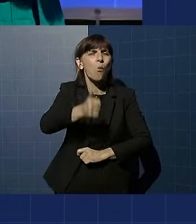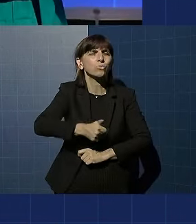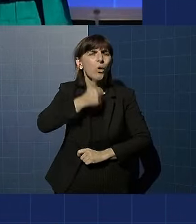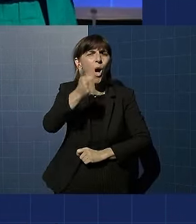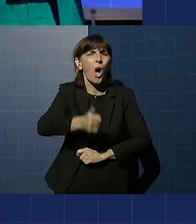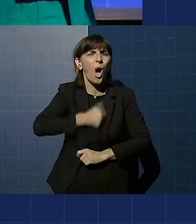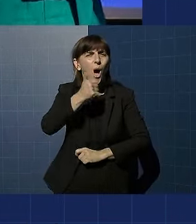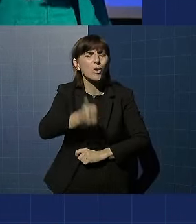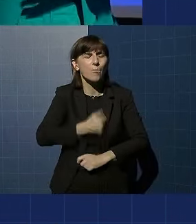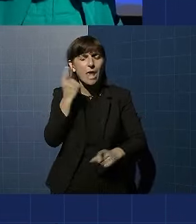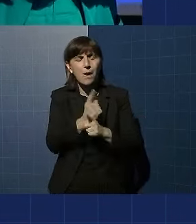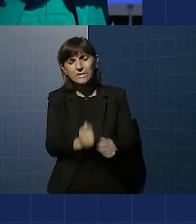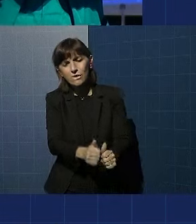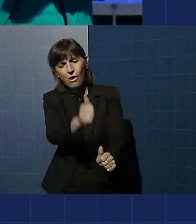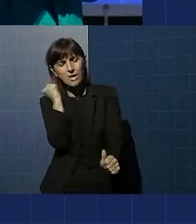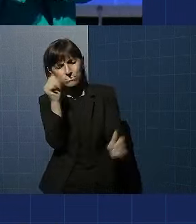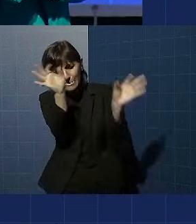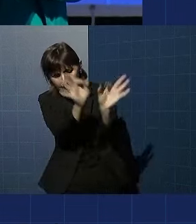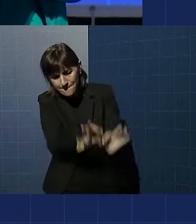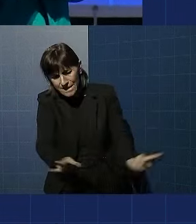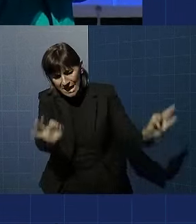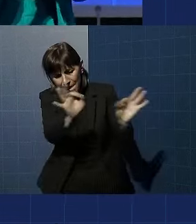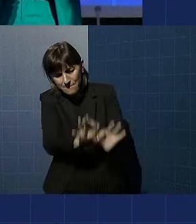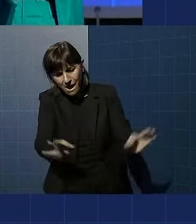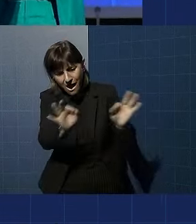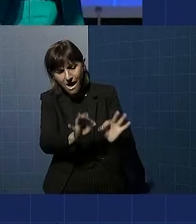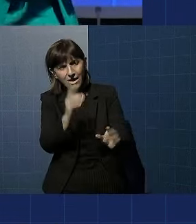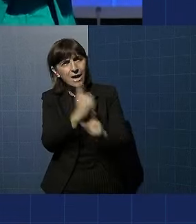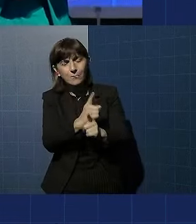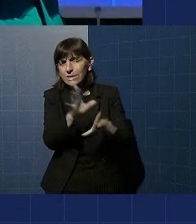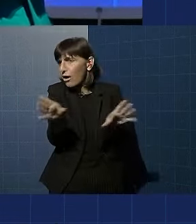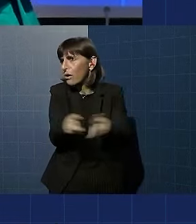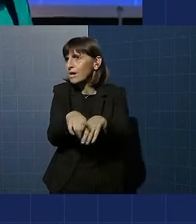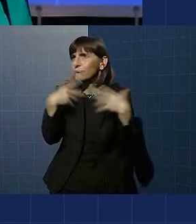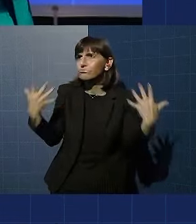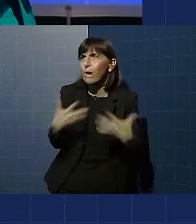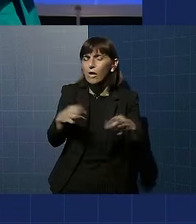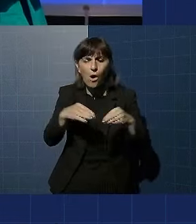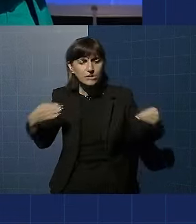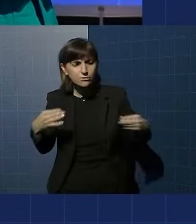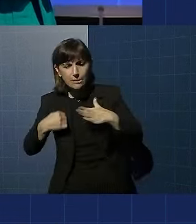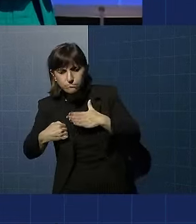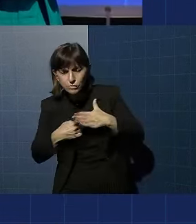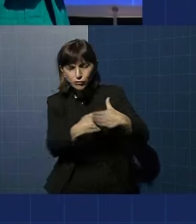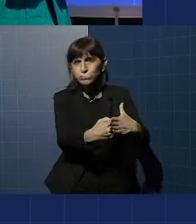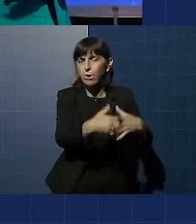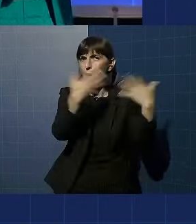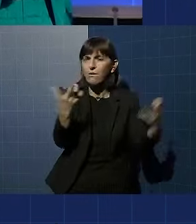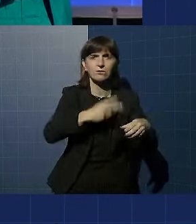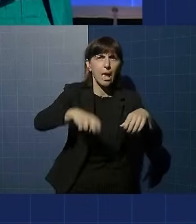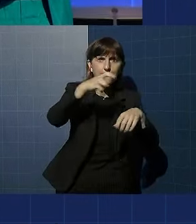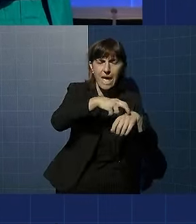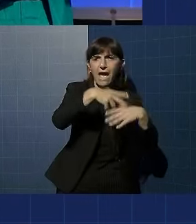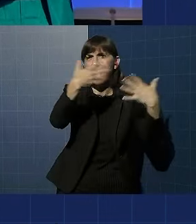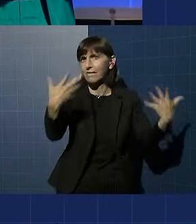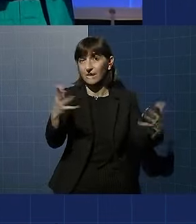it, also from a medical support type of thing. And again, the communication I already mentioned, this is also going to be critically